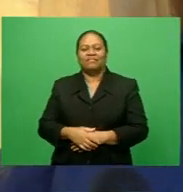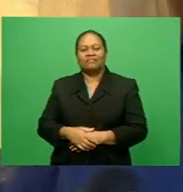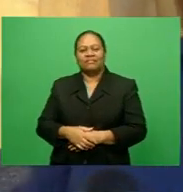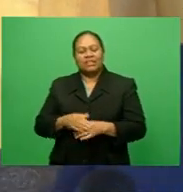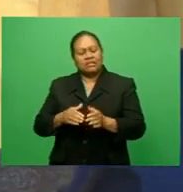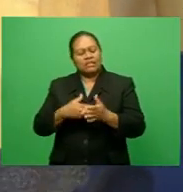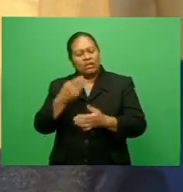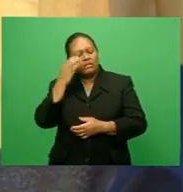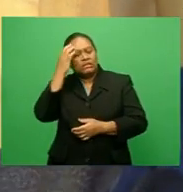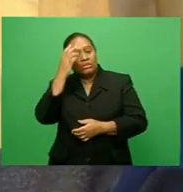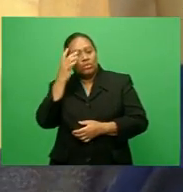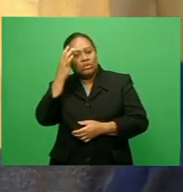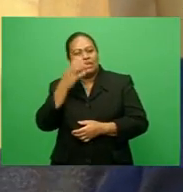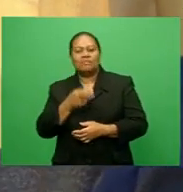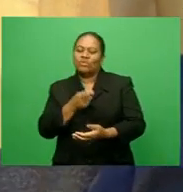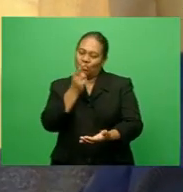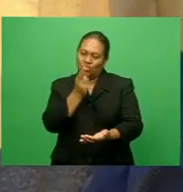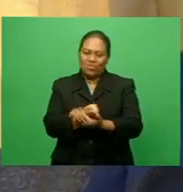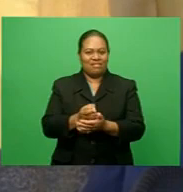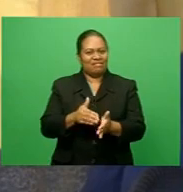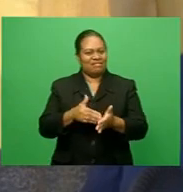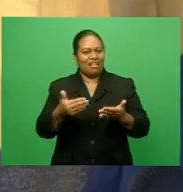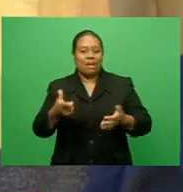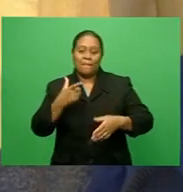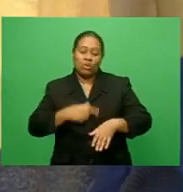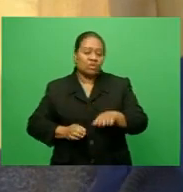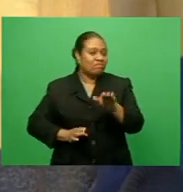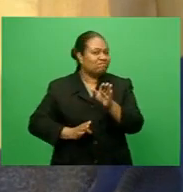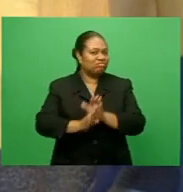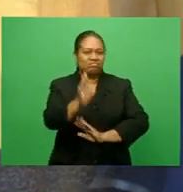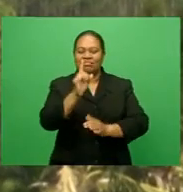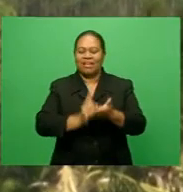come true for our development purposes.